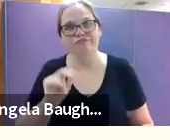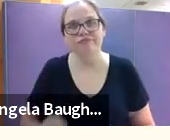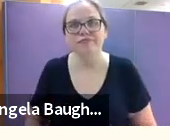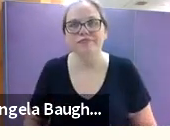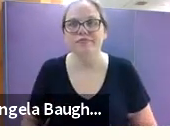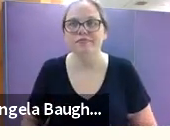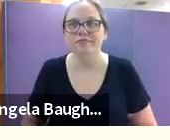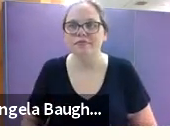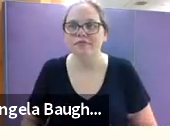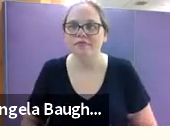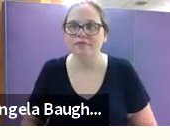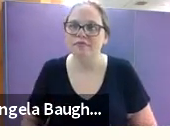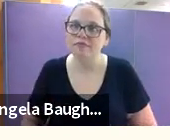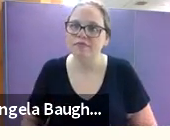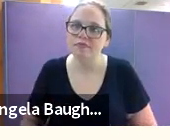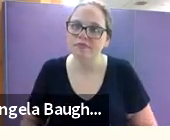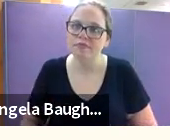I would agree with that.